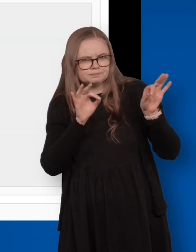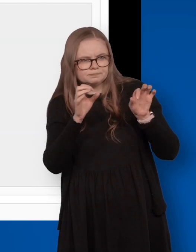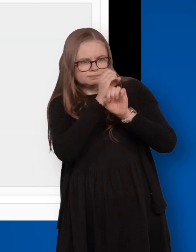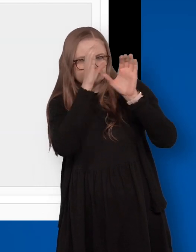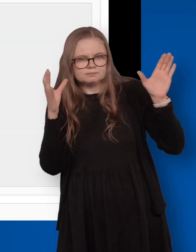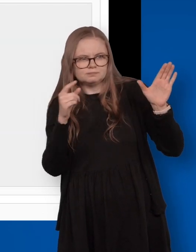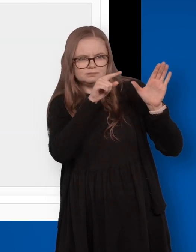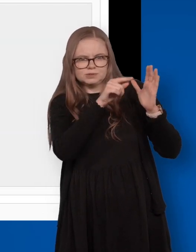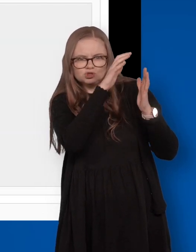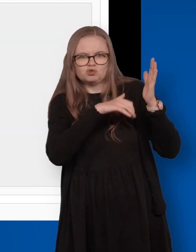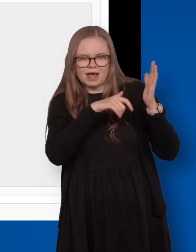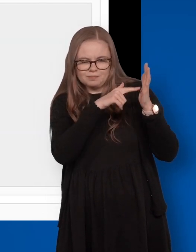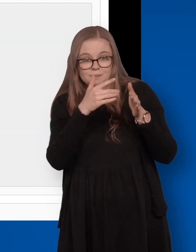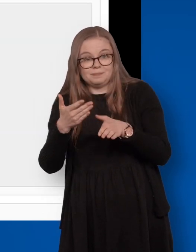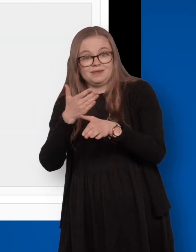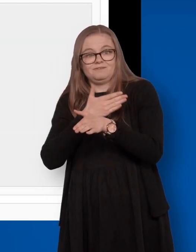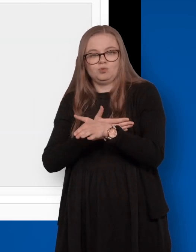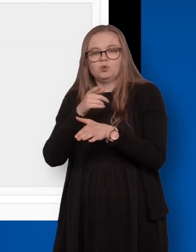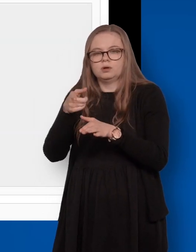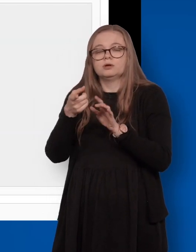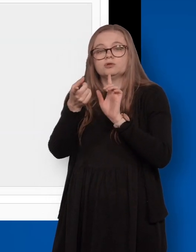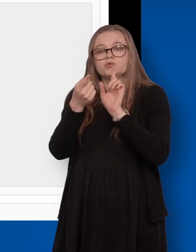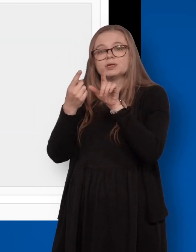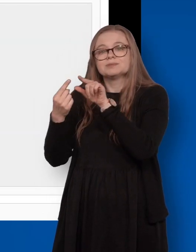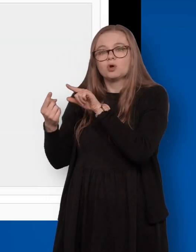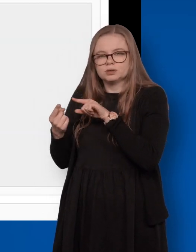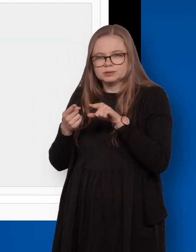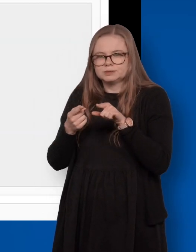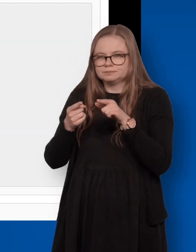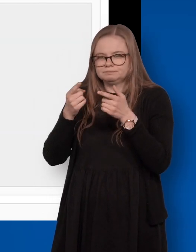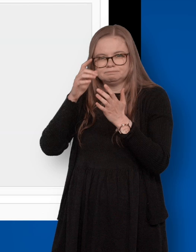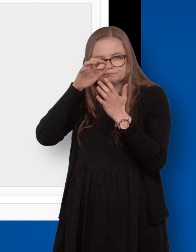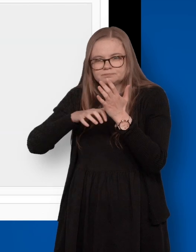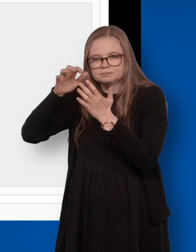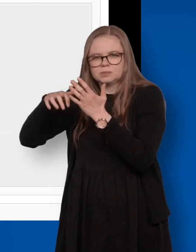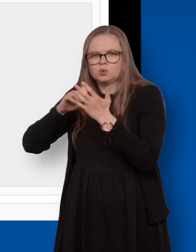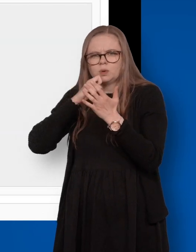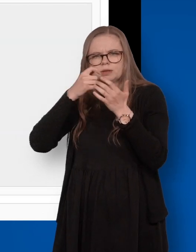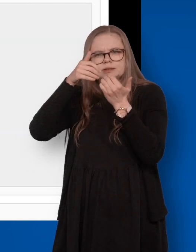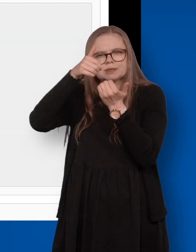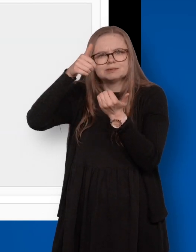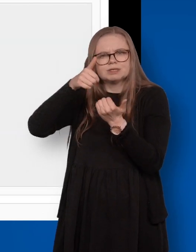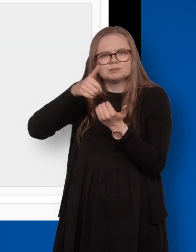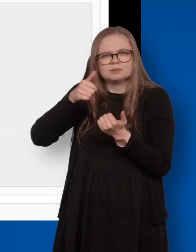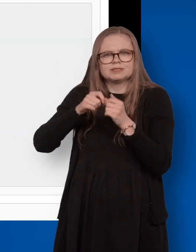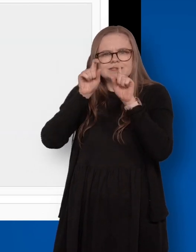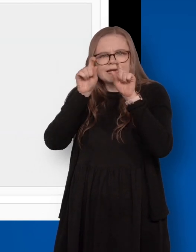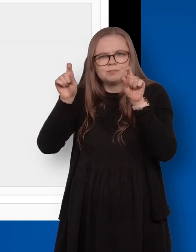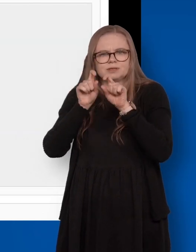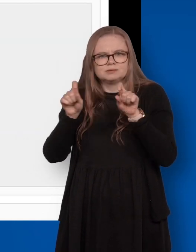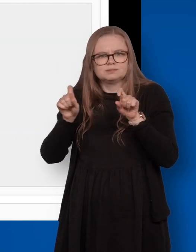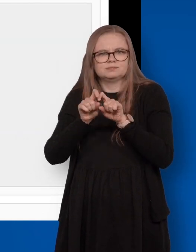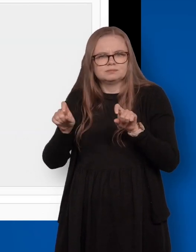actually doing with each of the responses someone provides is we're splitting them up into unique statements, because this makes it